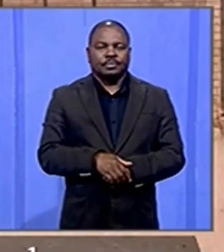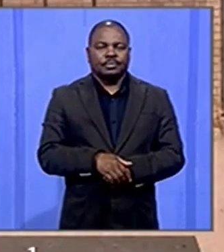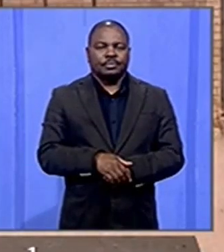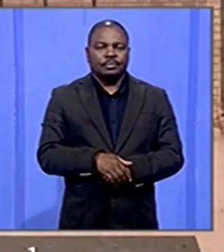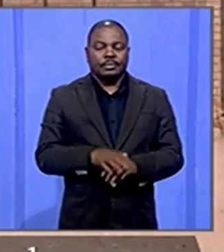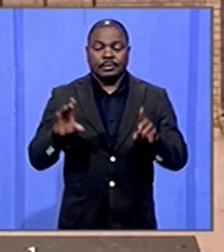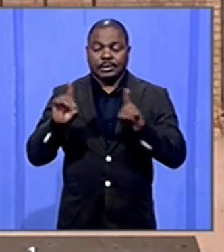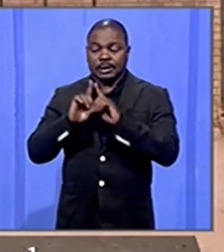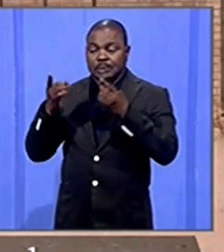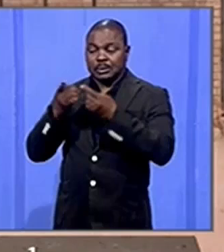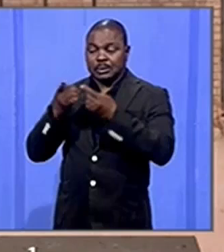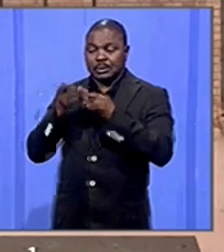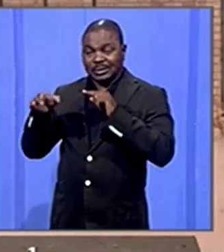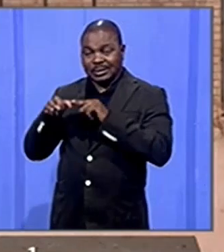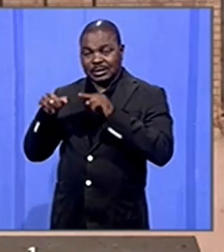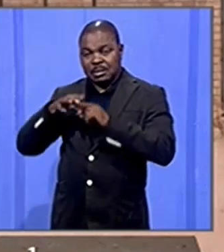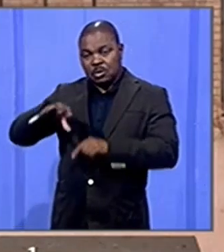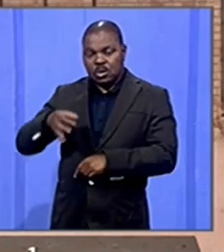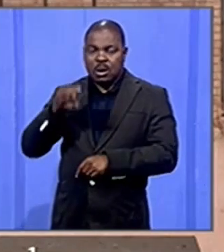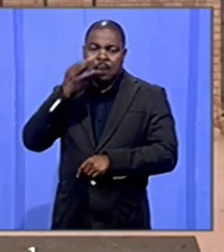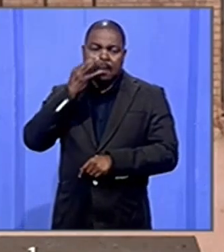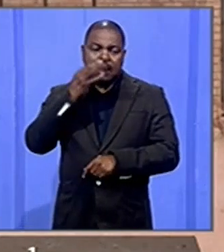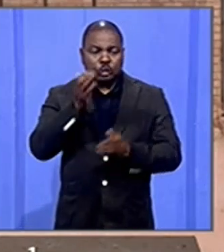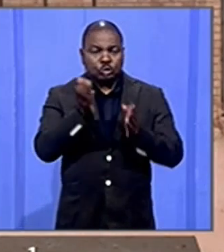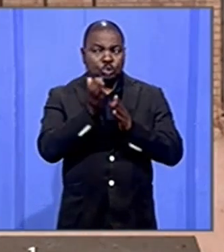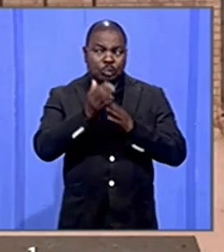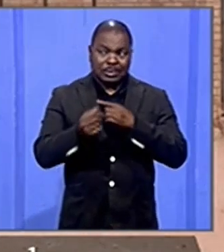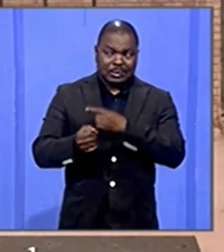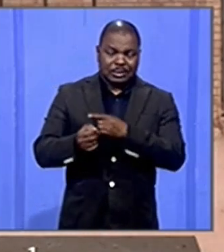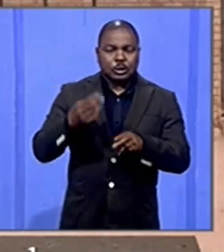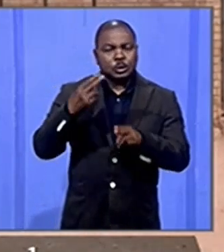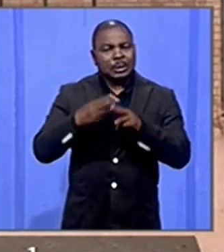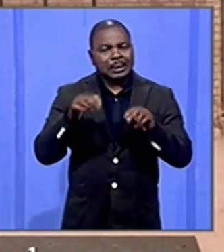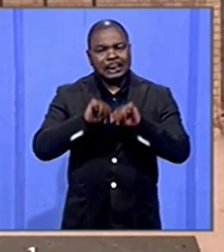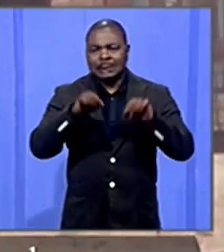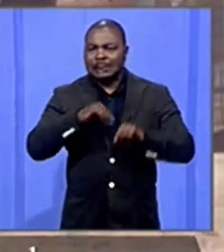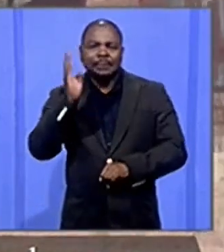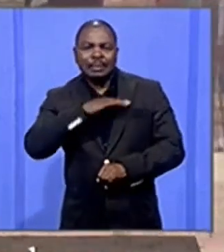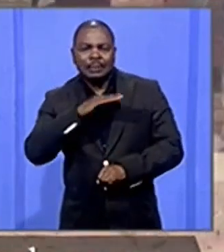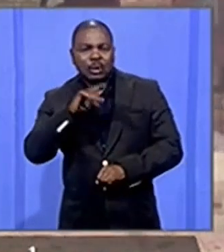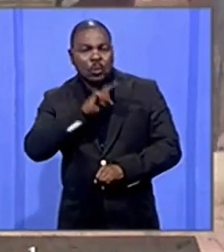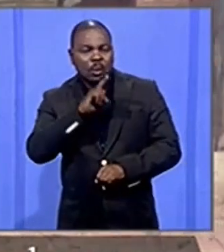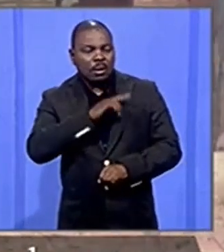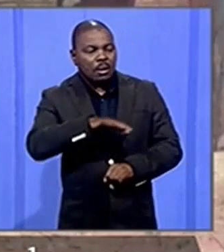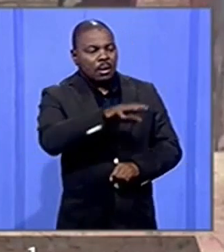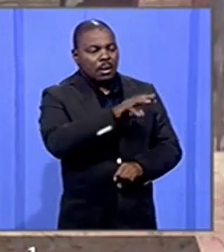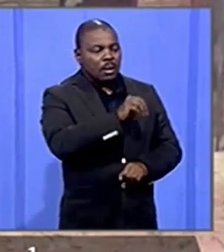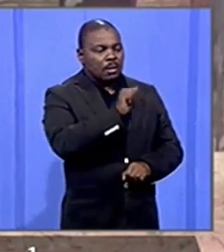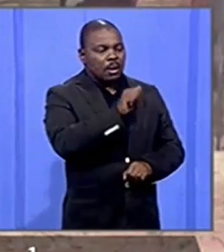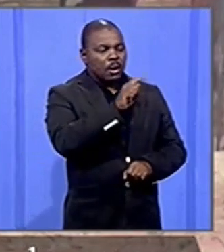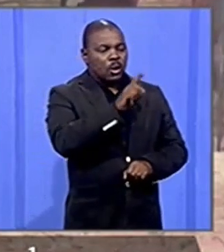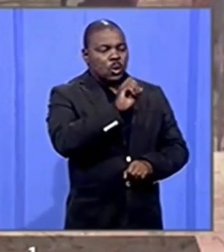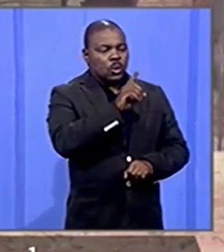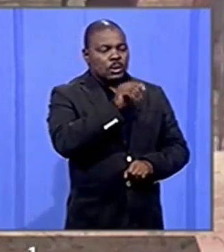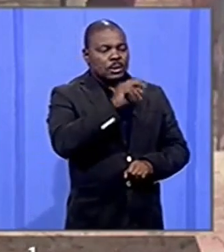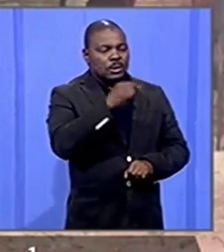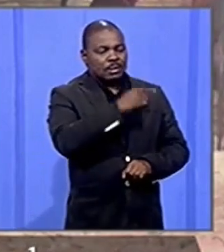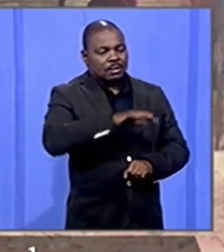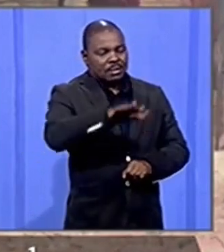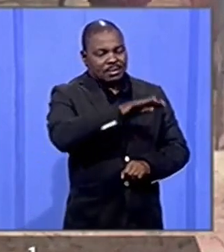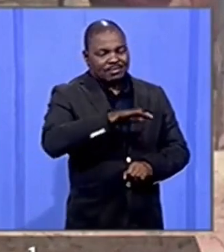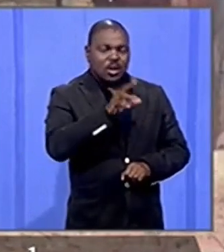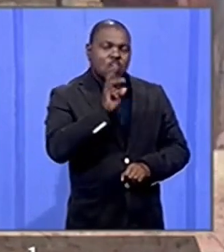la thuto mo porofenseng la re sekolo seno ga sena kgelelo lešwe ka lebaka la fa motse wa Matloding o na le kgwetlho ya metsi.